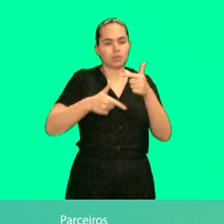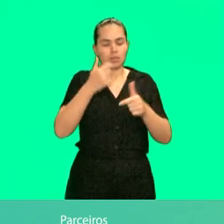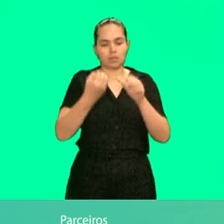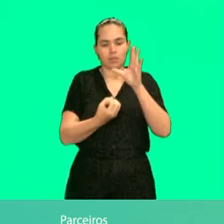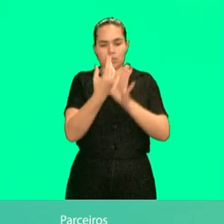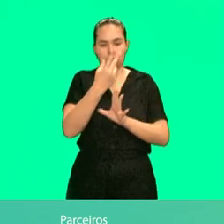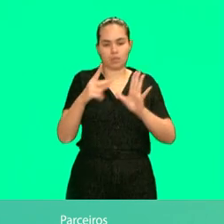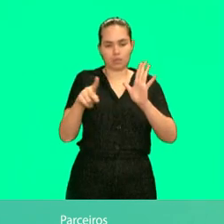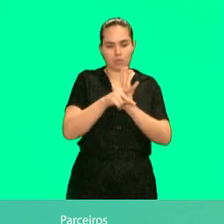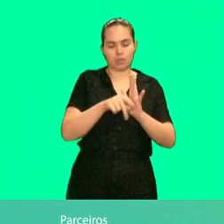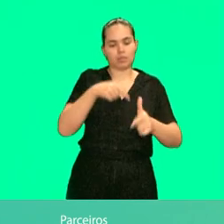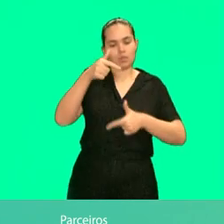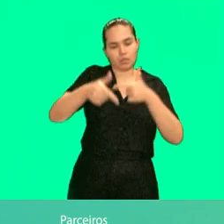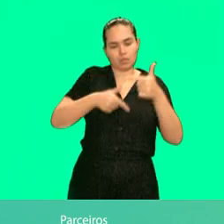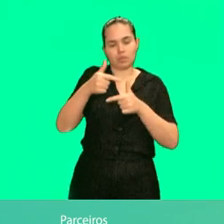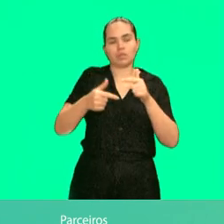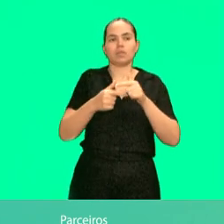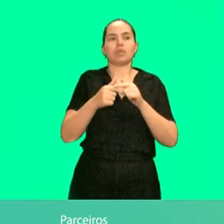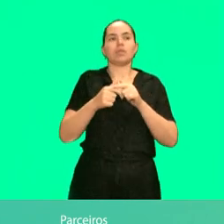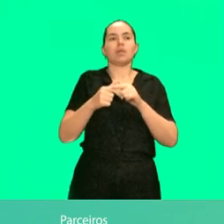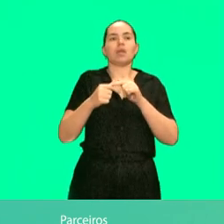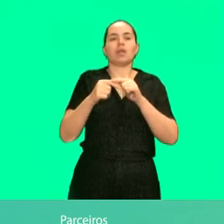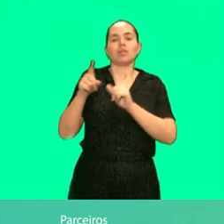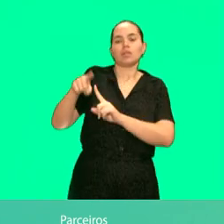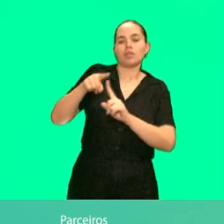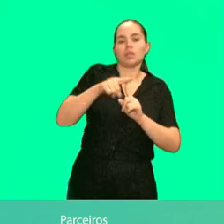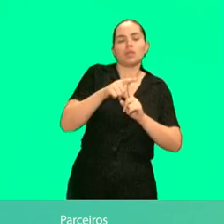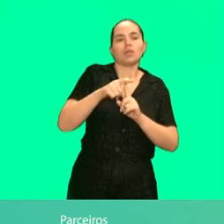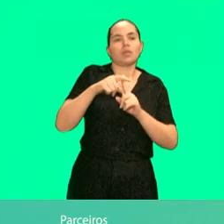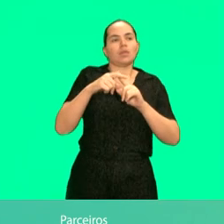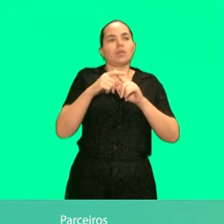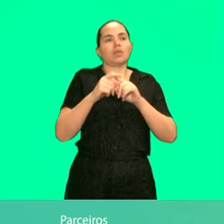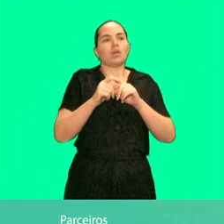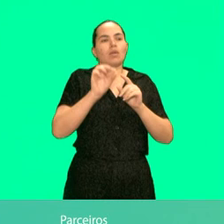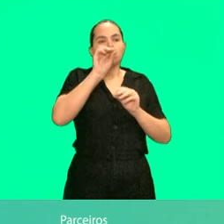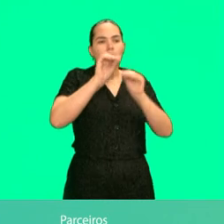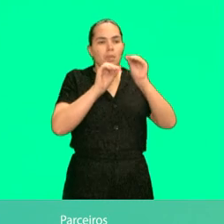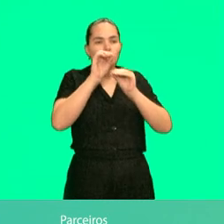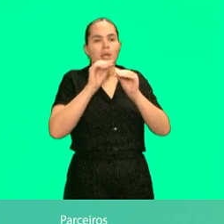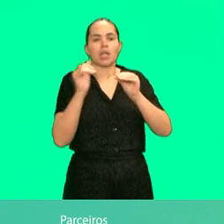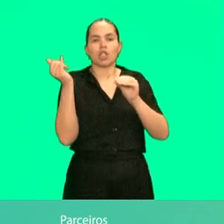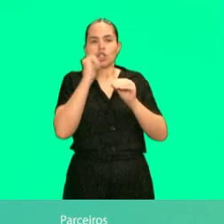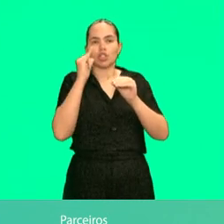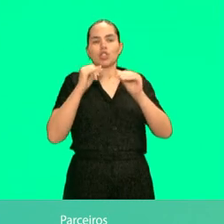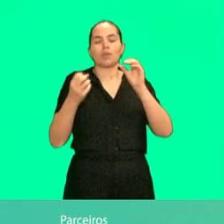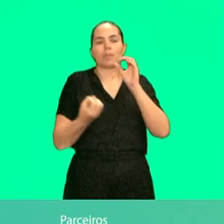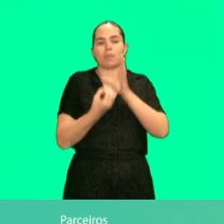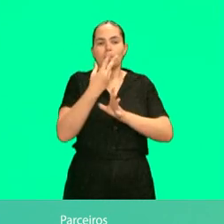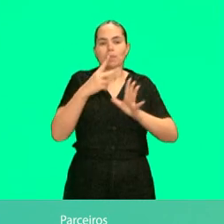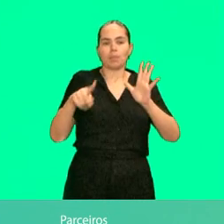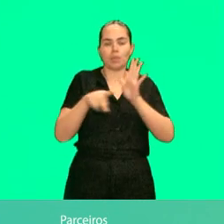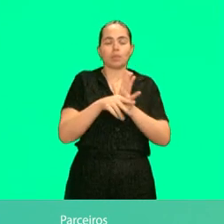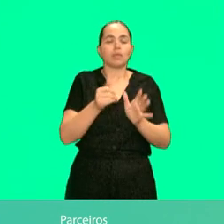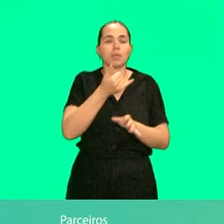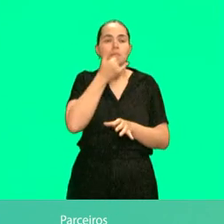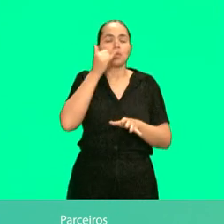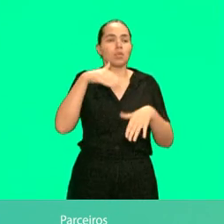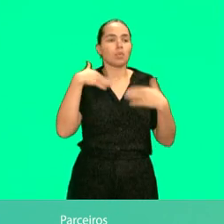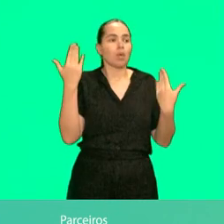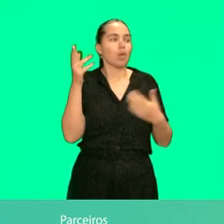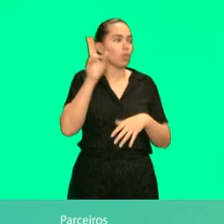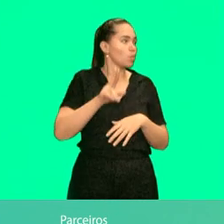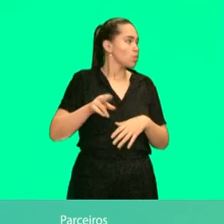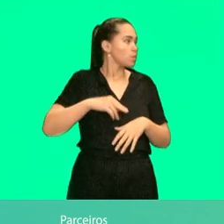in Brazilian universities with electrocell. And everything can be produced in Ceará when we can